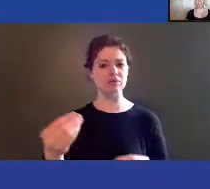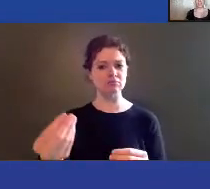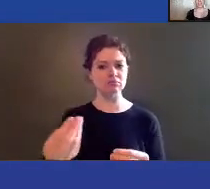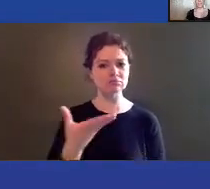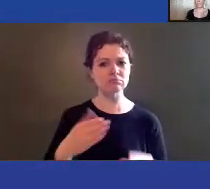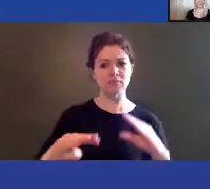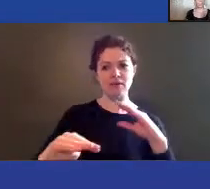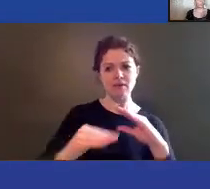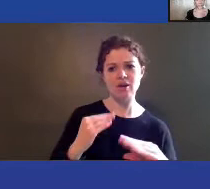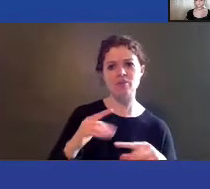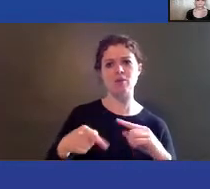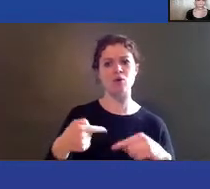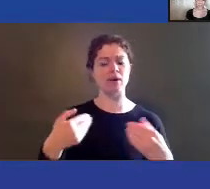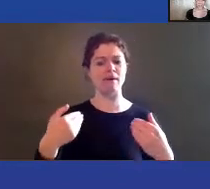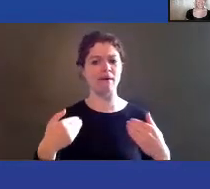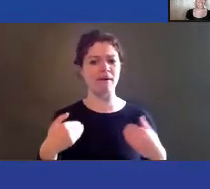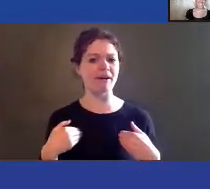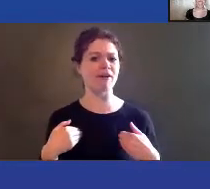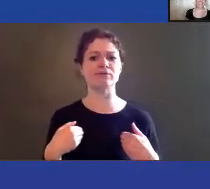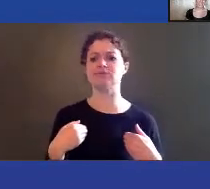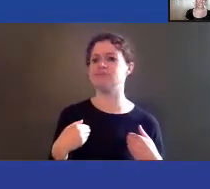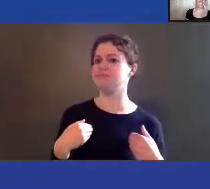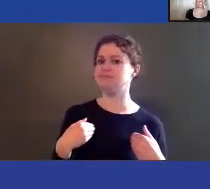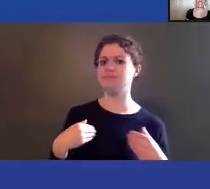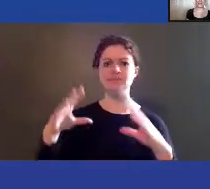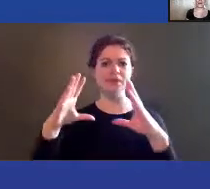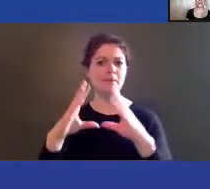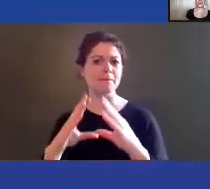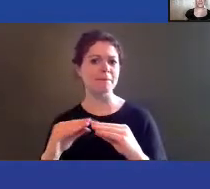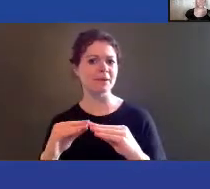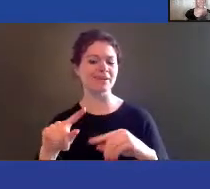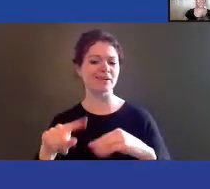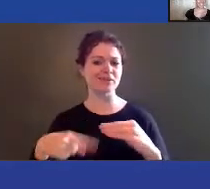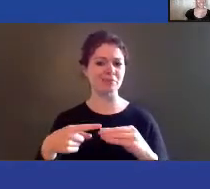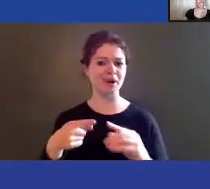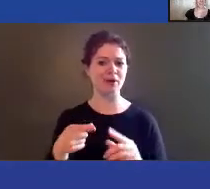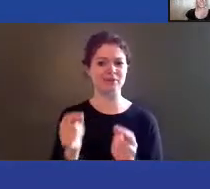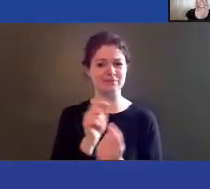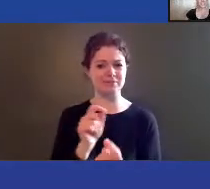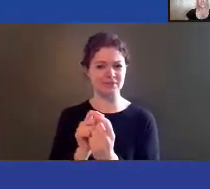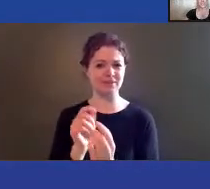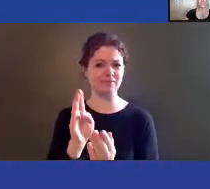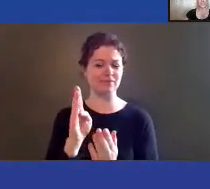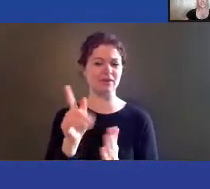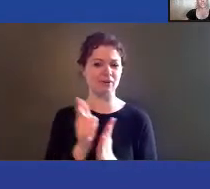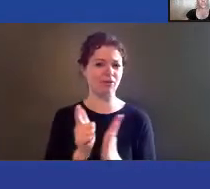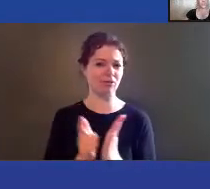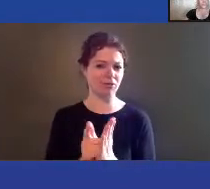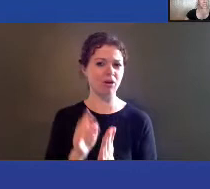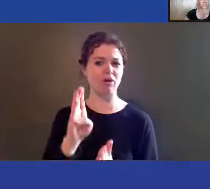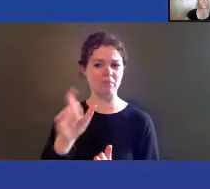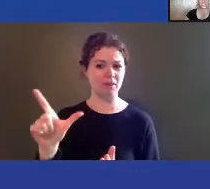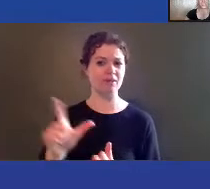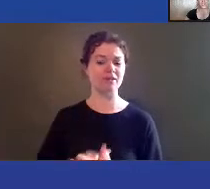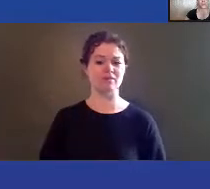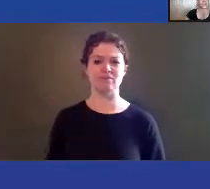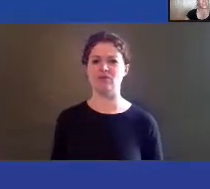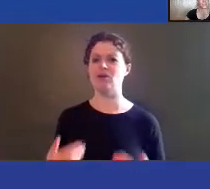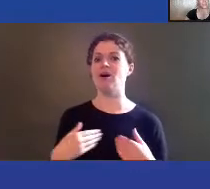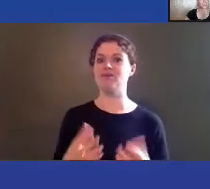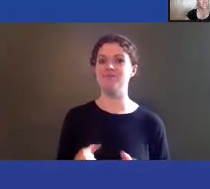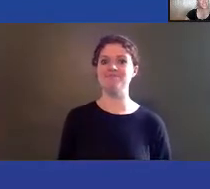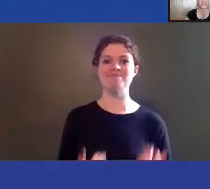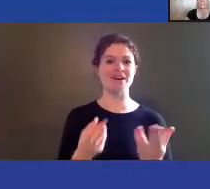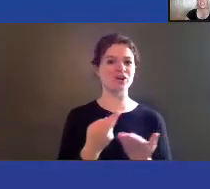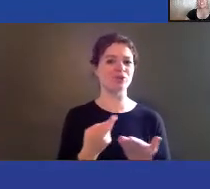legislative committees. We'll have a bunch of resources in our info sheet in the follow-up that can link you to the information